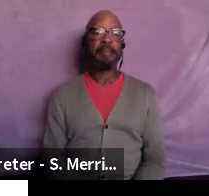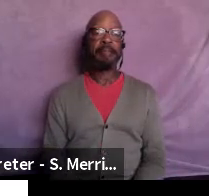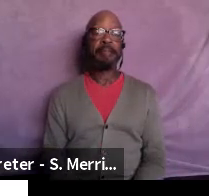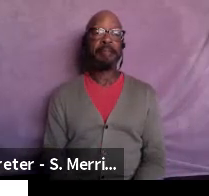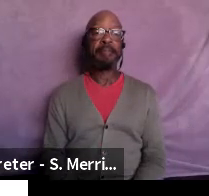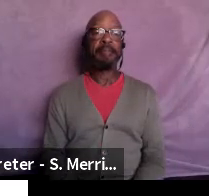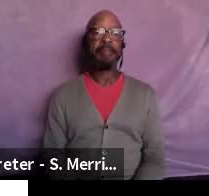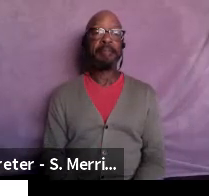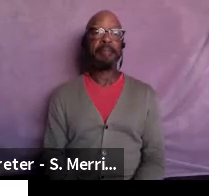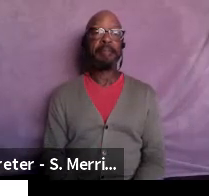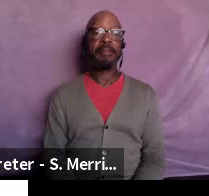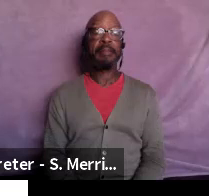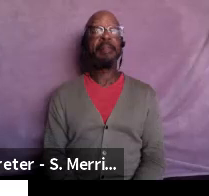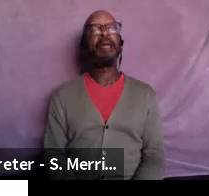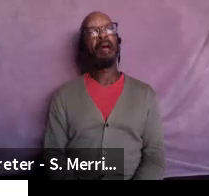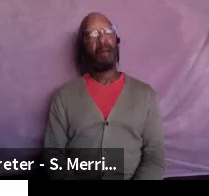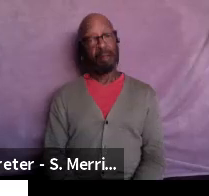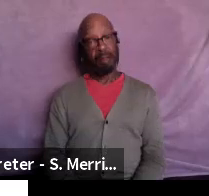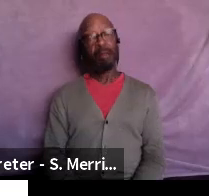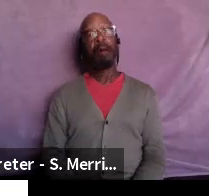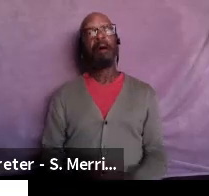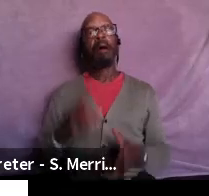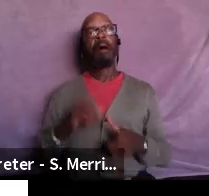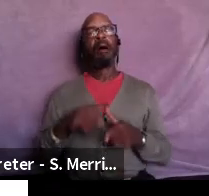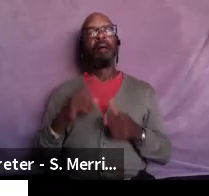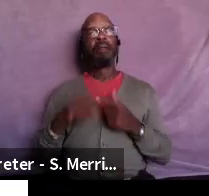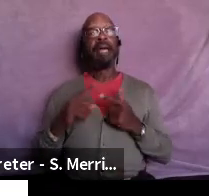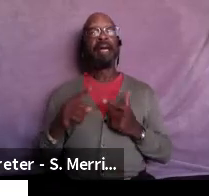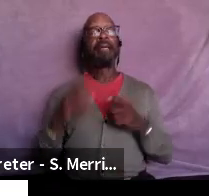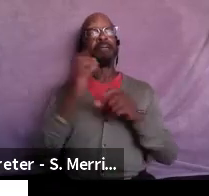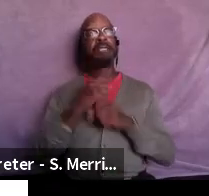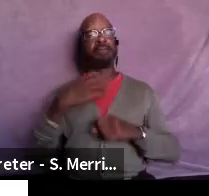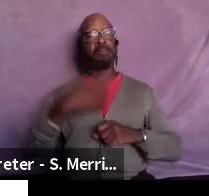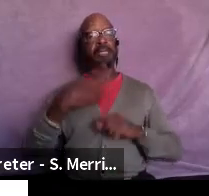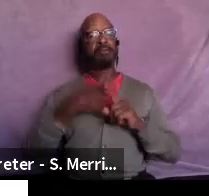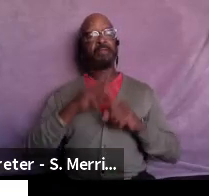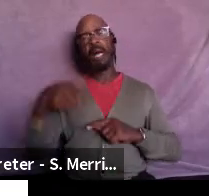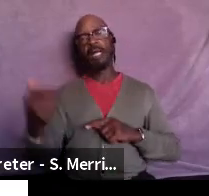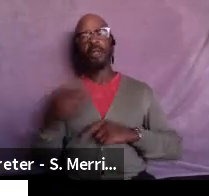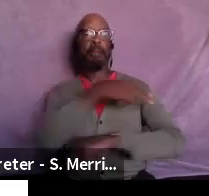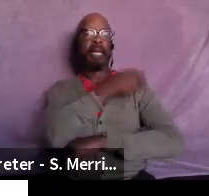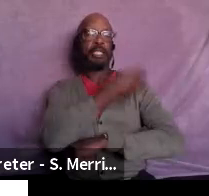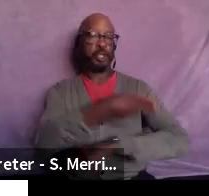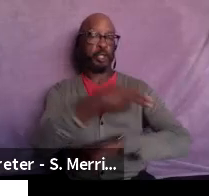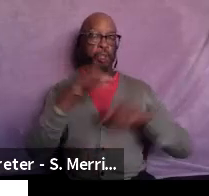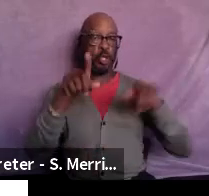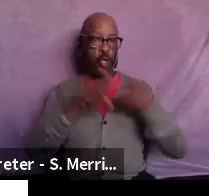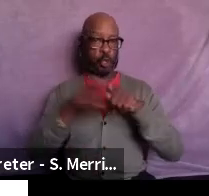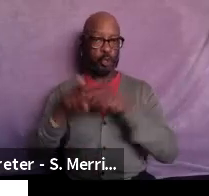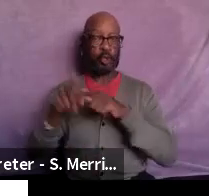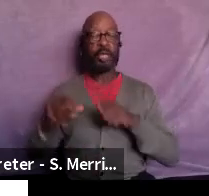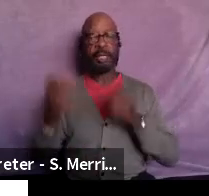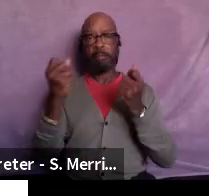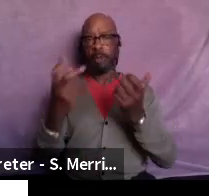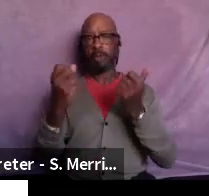And then received complaints from other patients as well. So these multiple